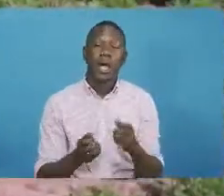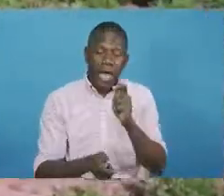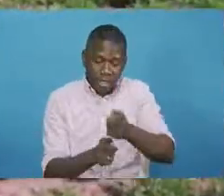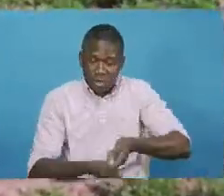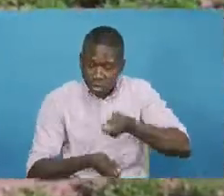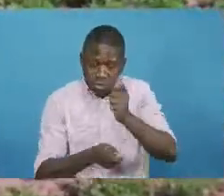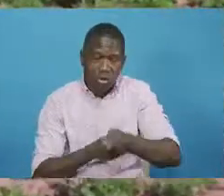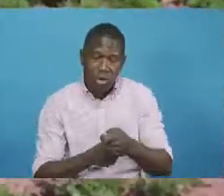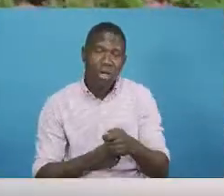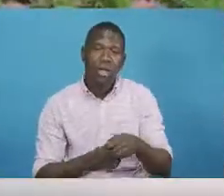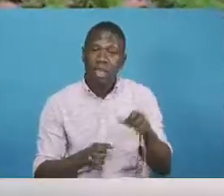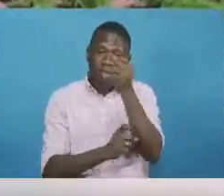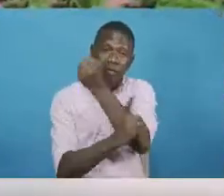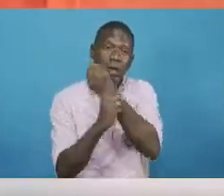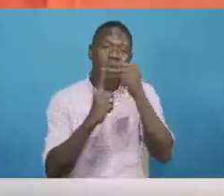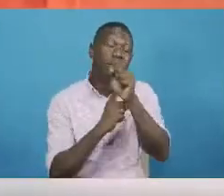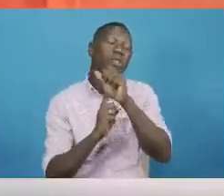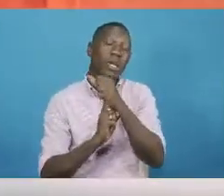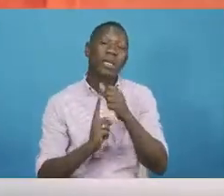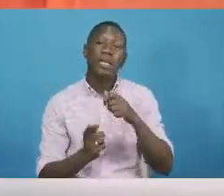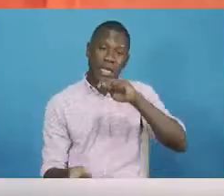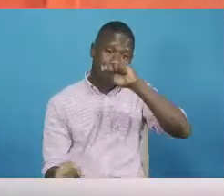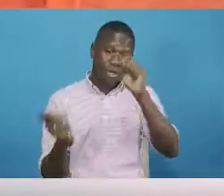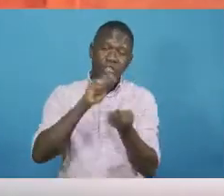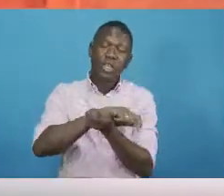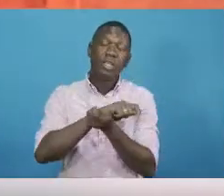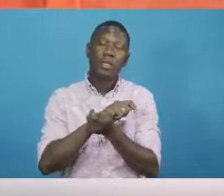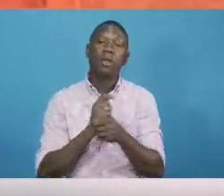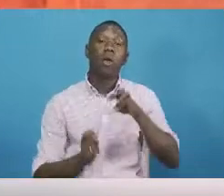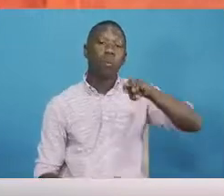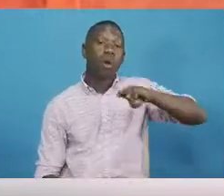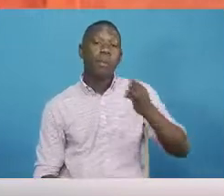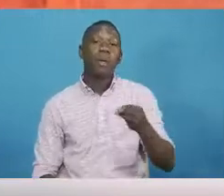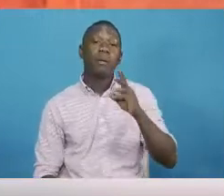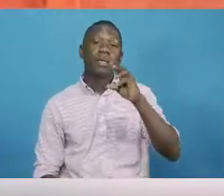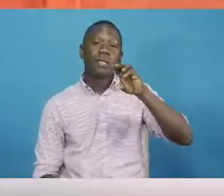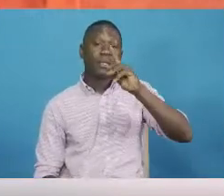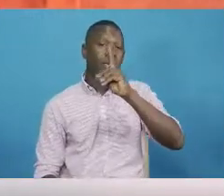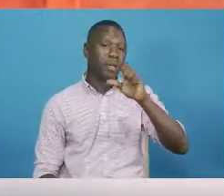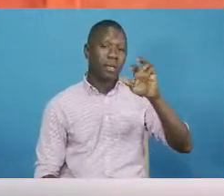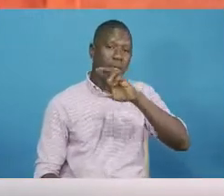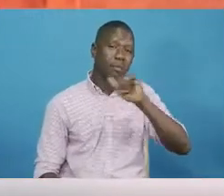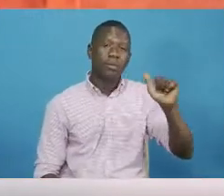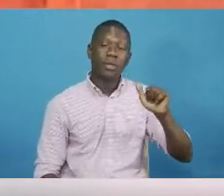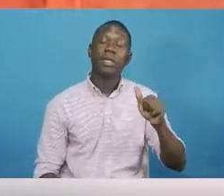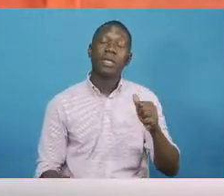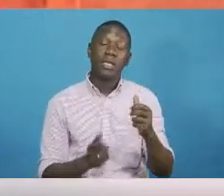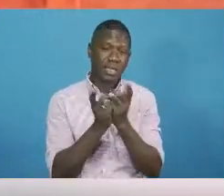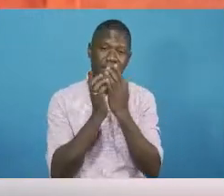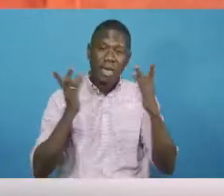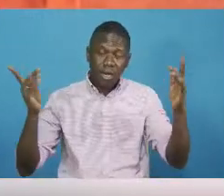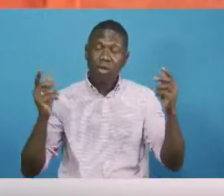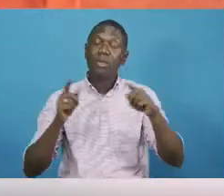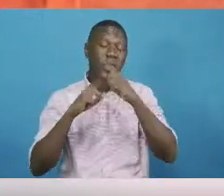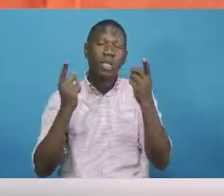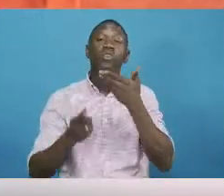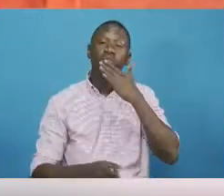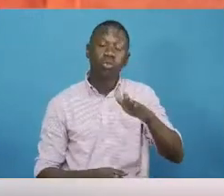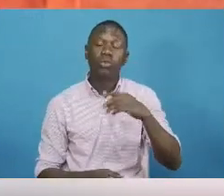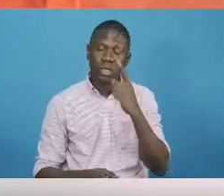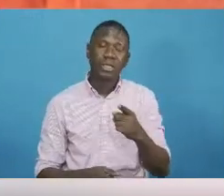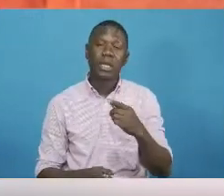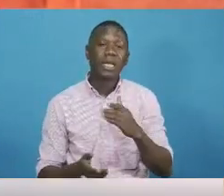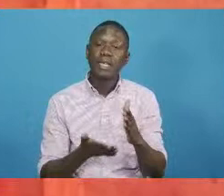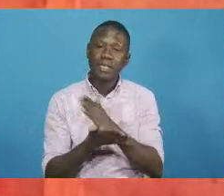climate change and livestock programs. Mohamed B. Drame congratulated young people in observance of the day and shared his organization's commitment to the